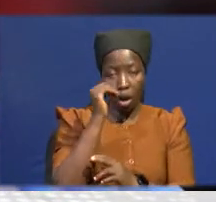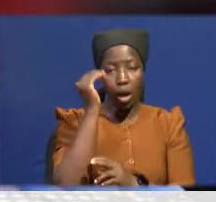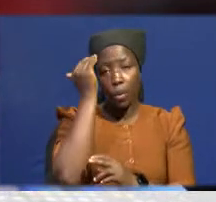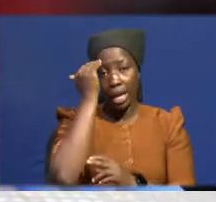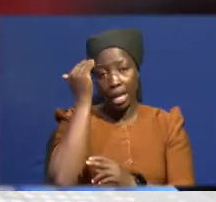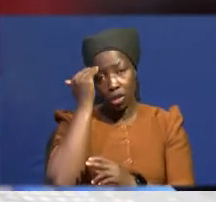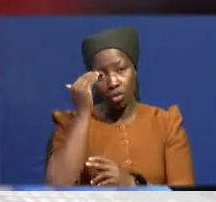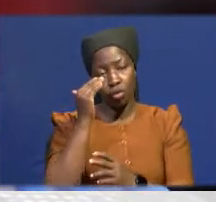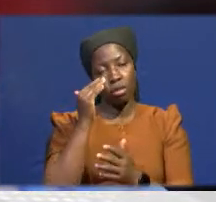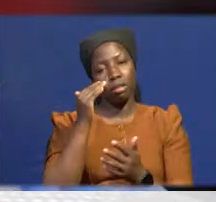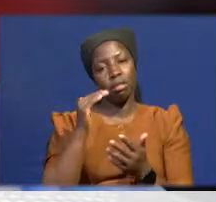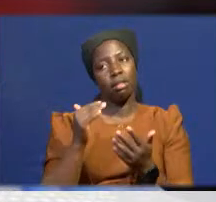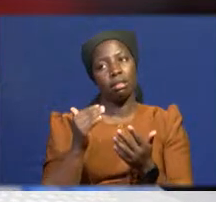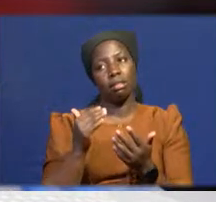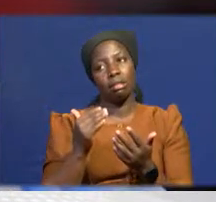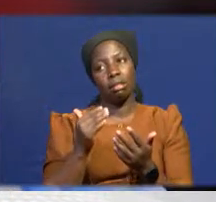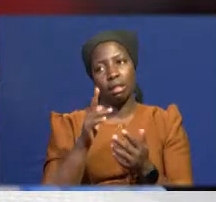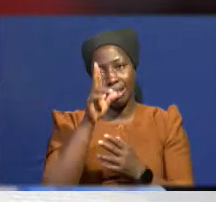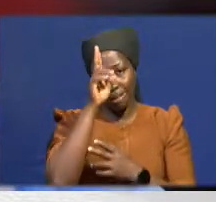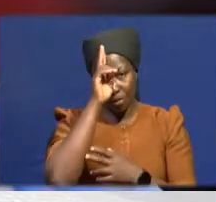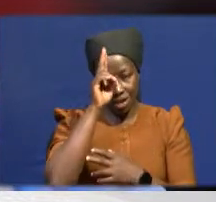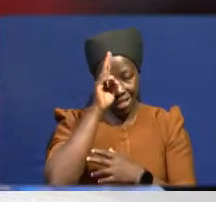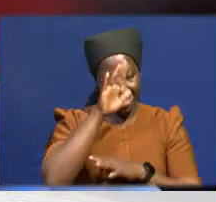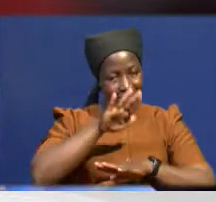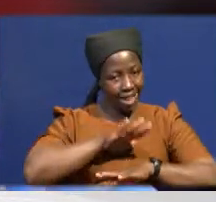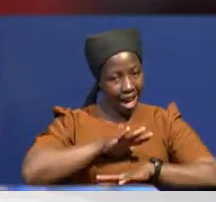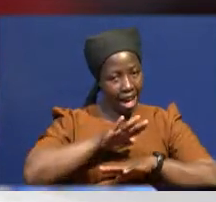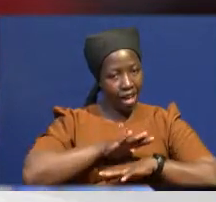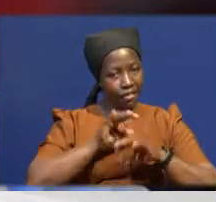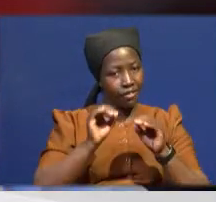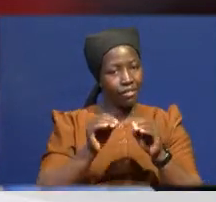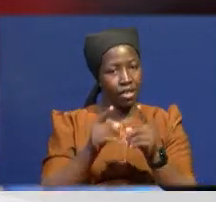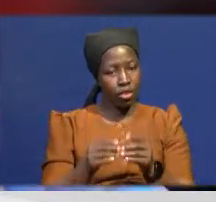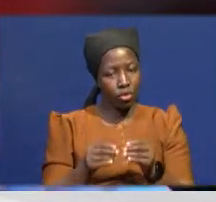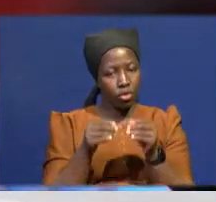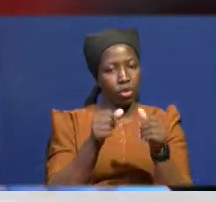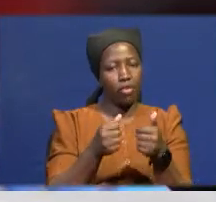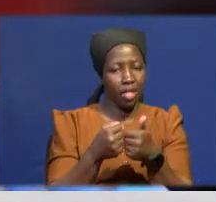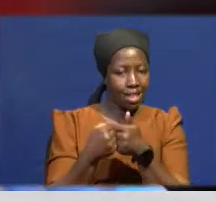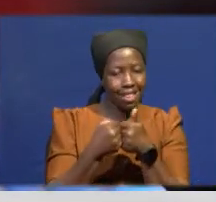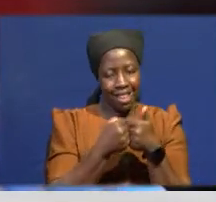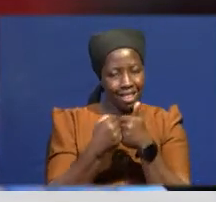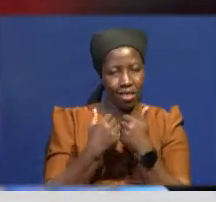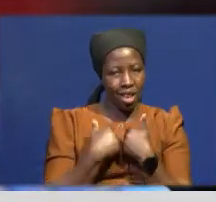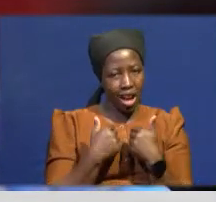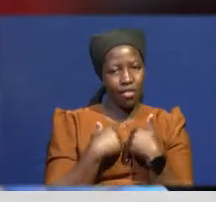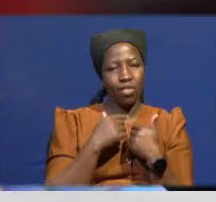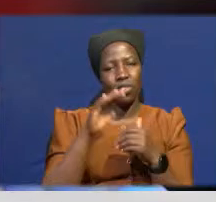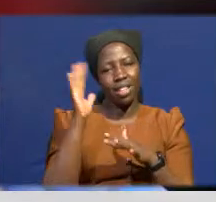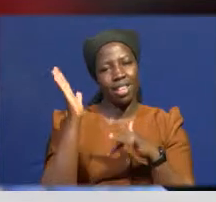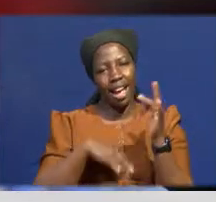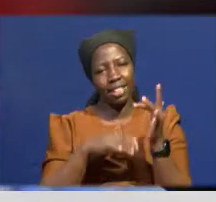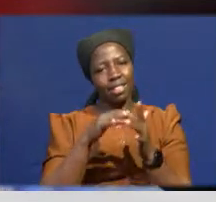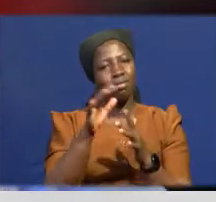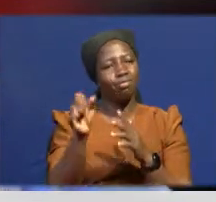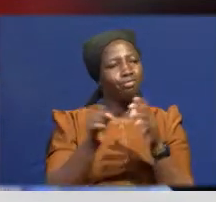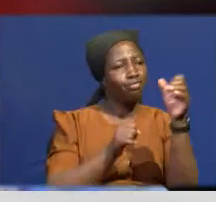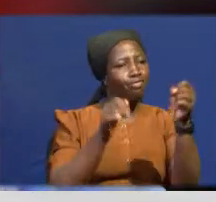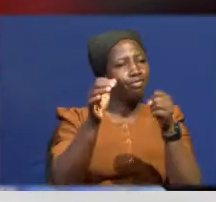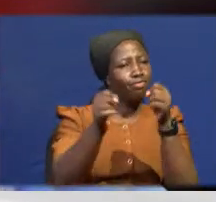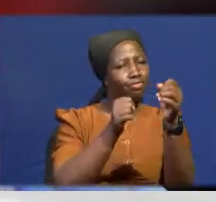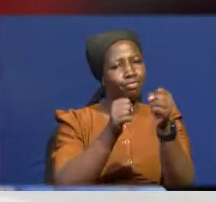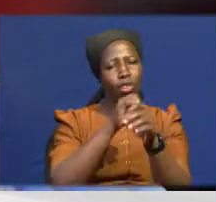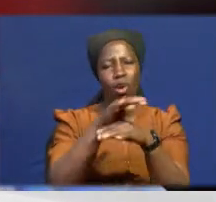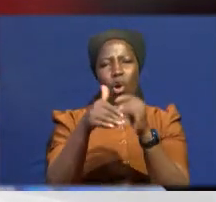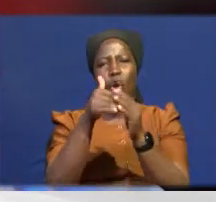traffic policemen may not necessarily be enough to take care of the challenges we have, and we cannot take everybody from the country to bring them to